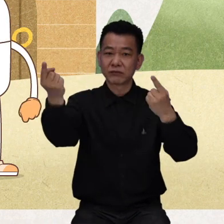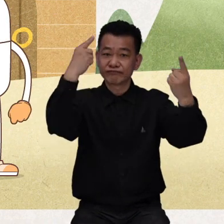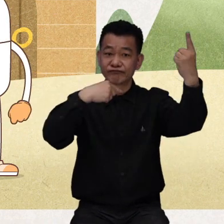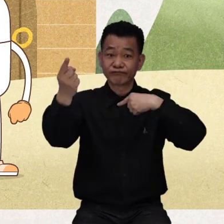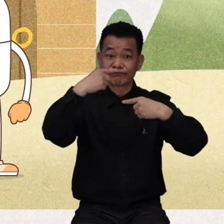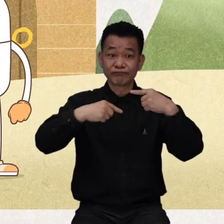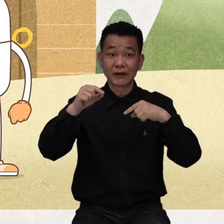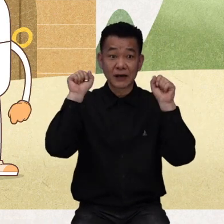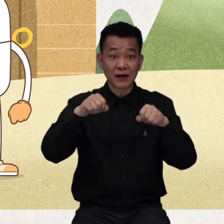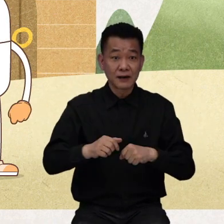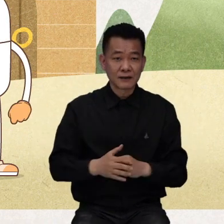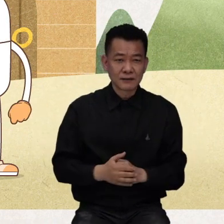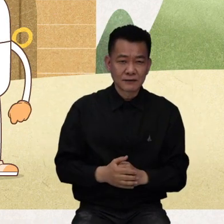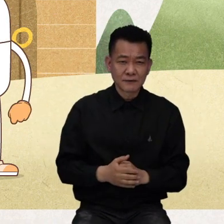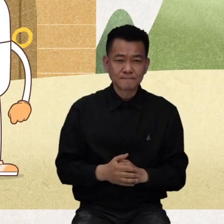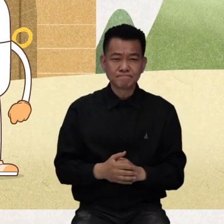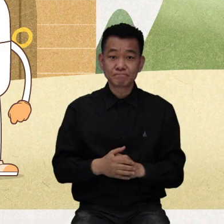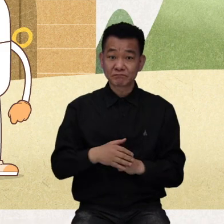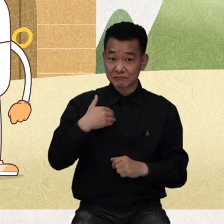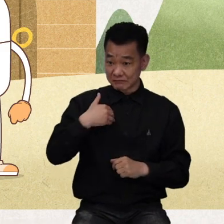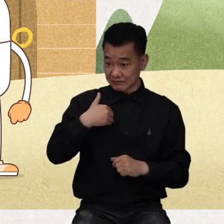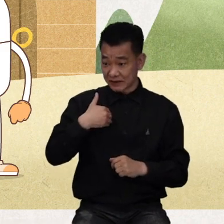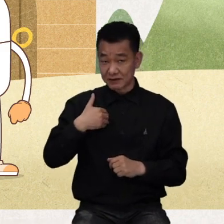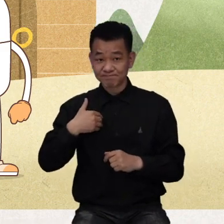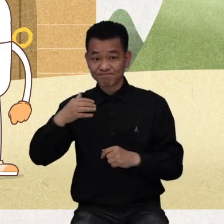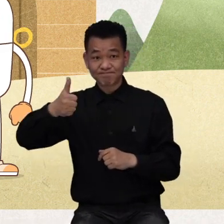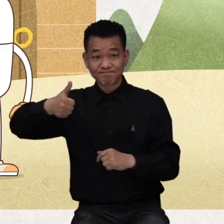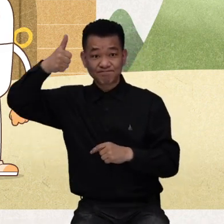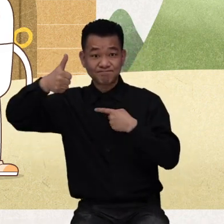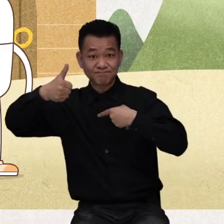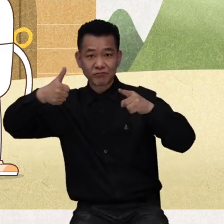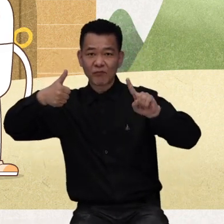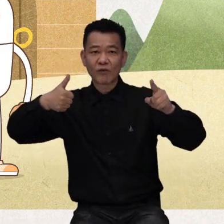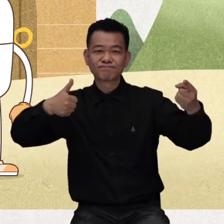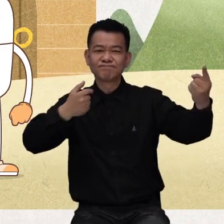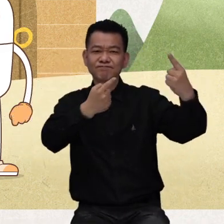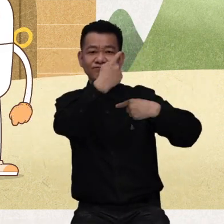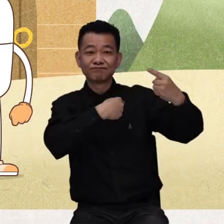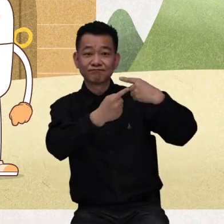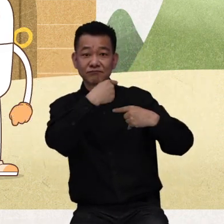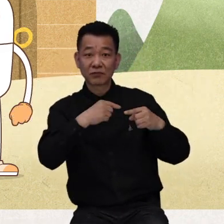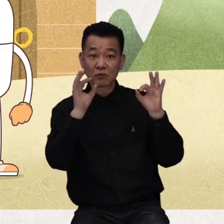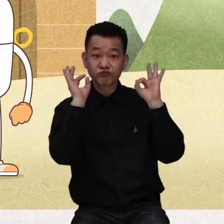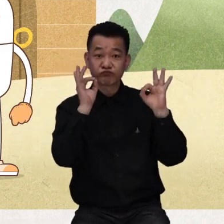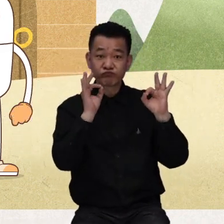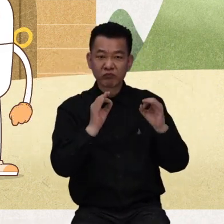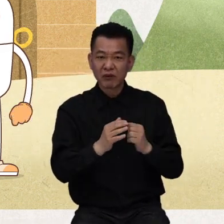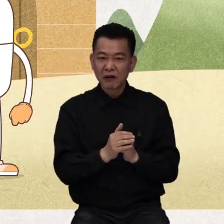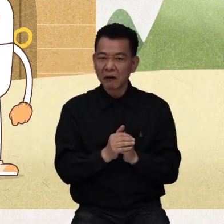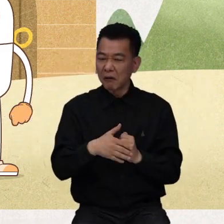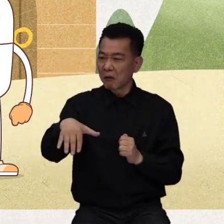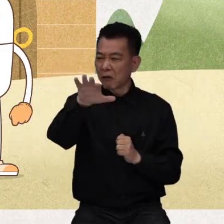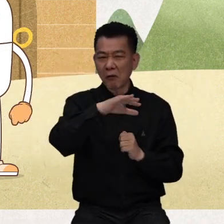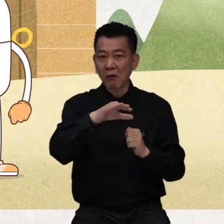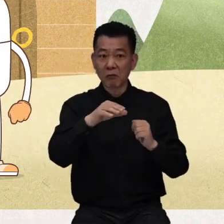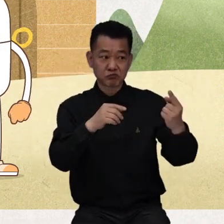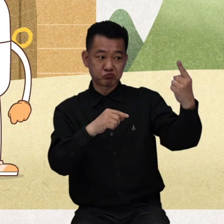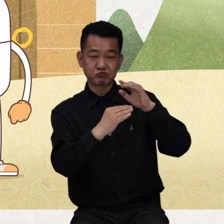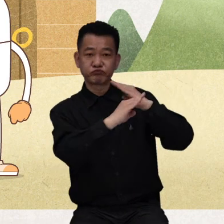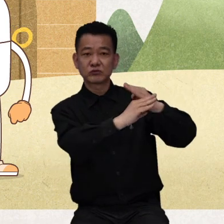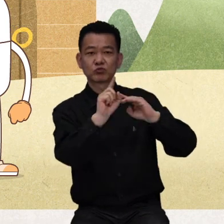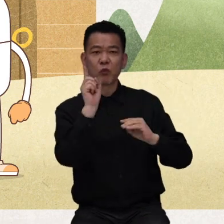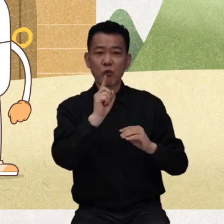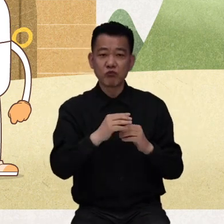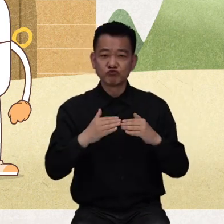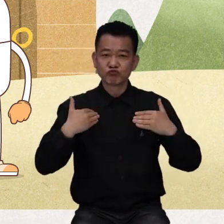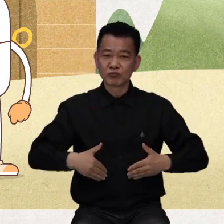right? There is no owner or guests, and nobody has the right to say, "You cannot come in."